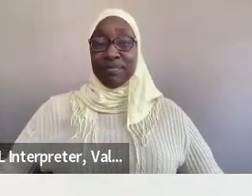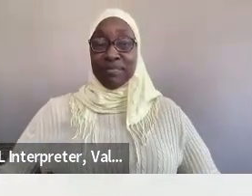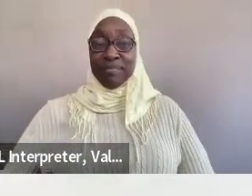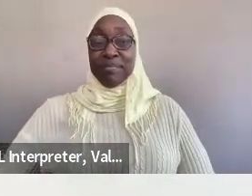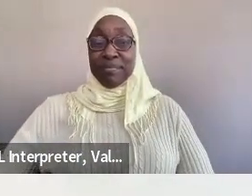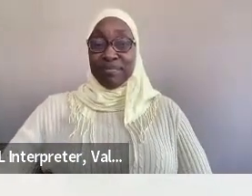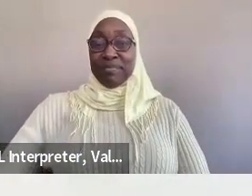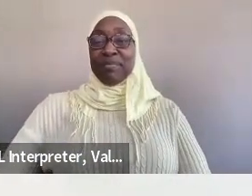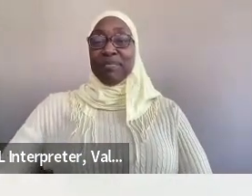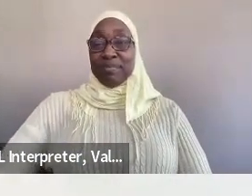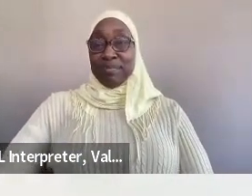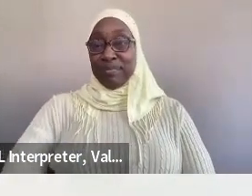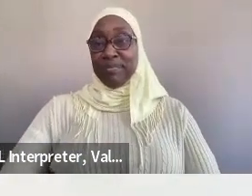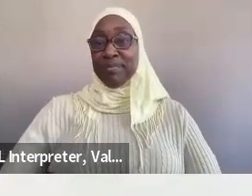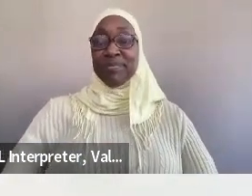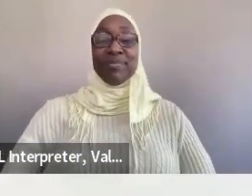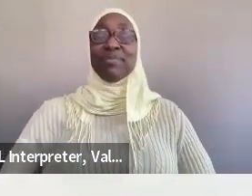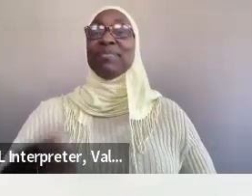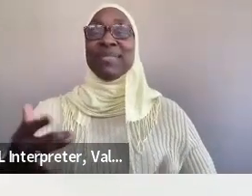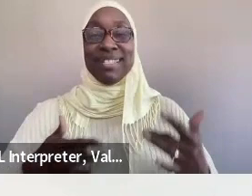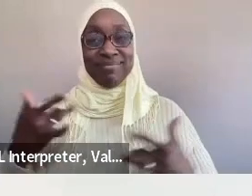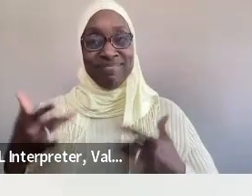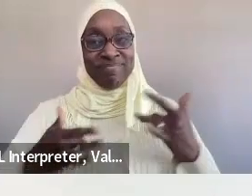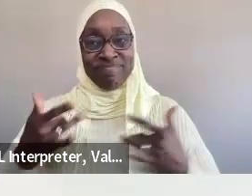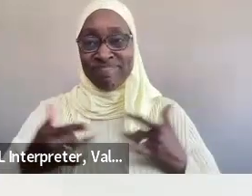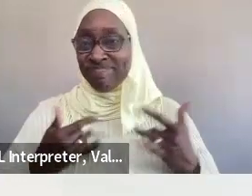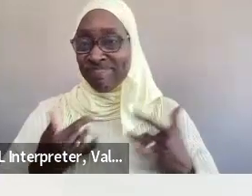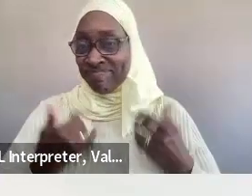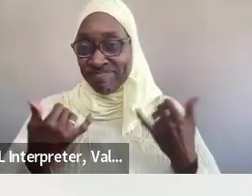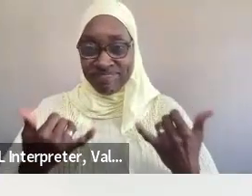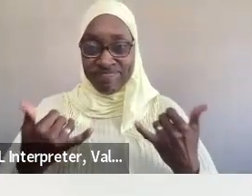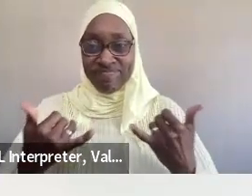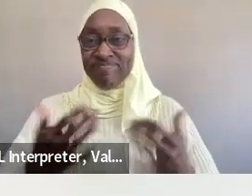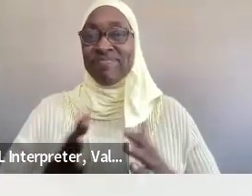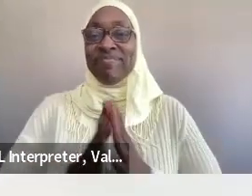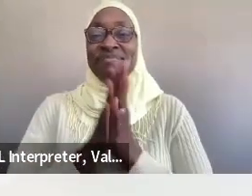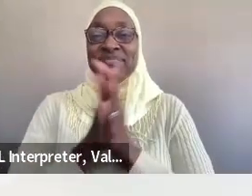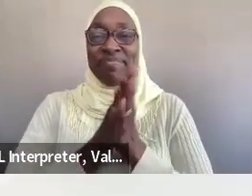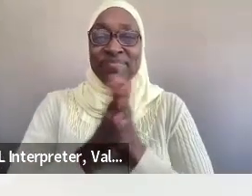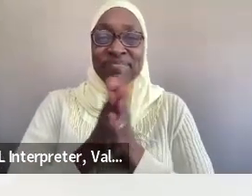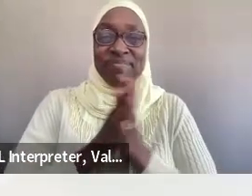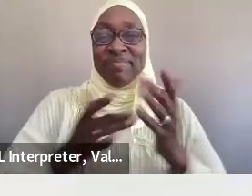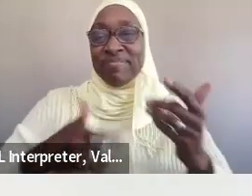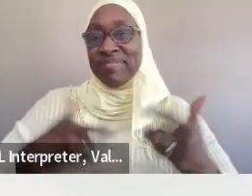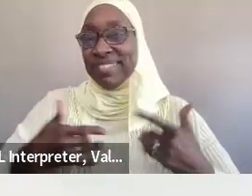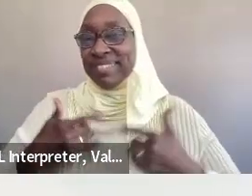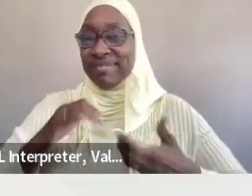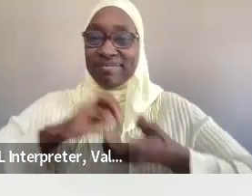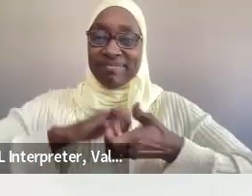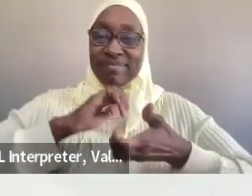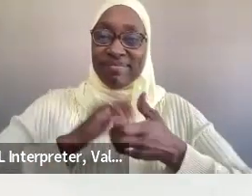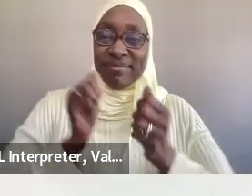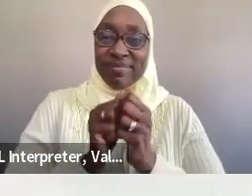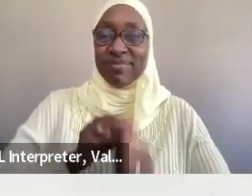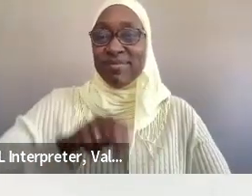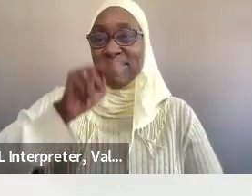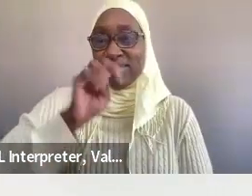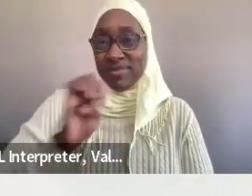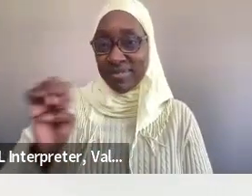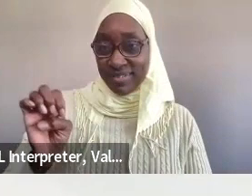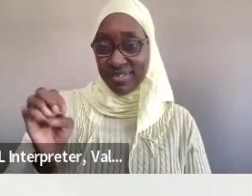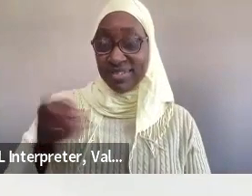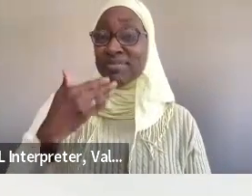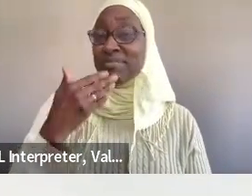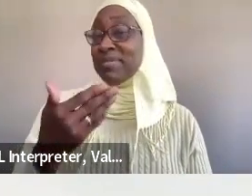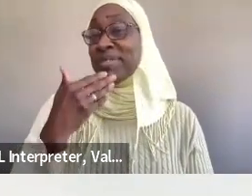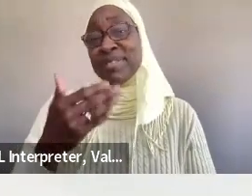Okay. We're really excited to be here, and we're so excited to be collaborating with Northeastern. So thank you so much.